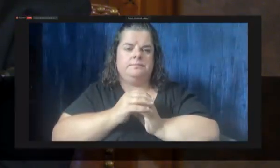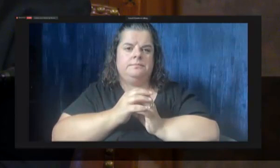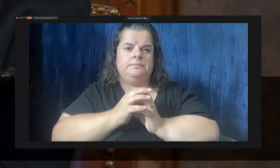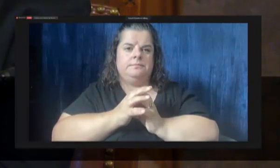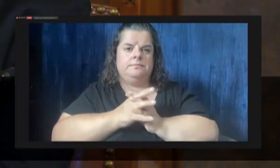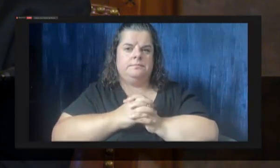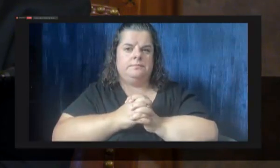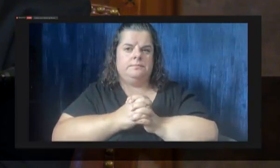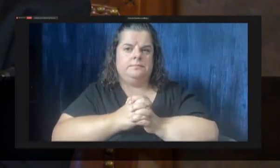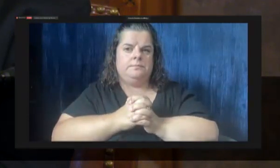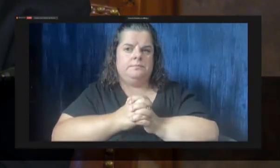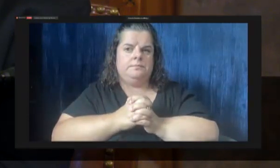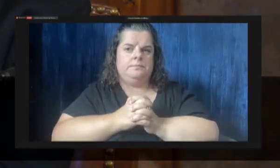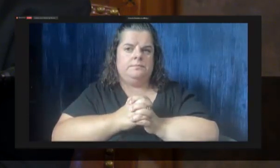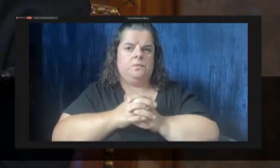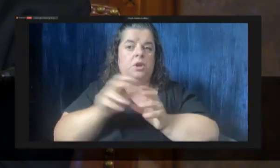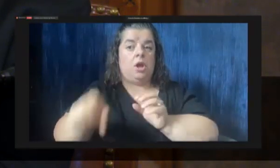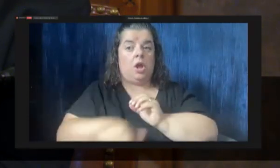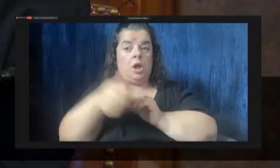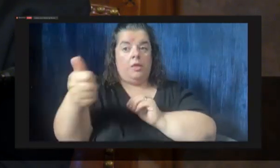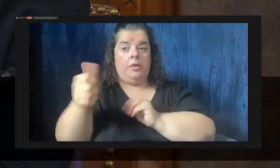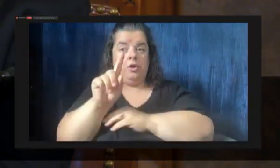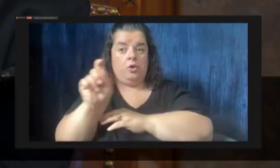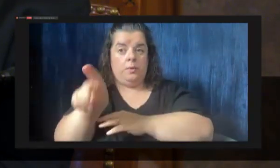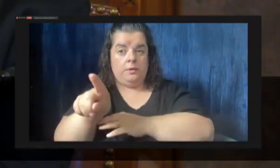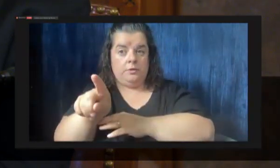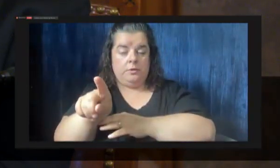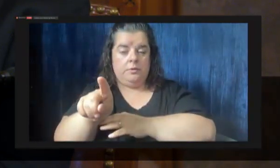Then the other question